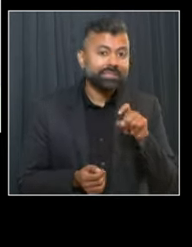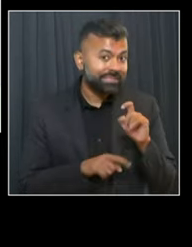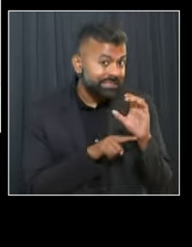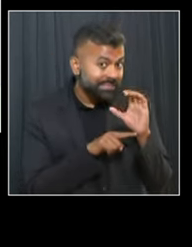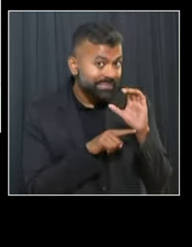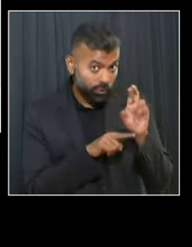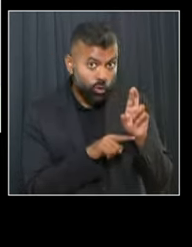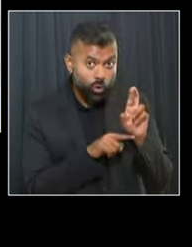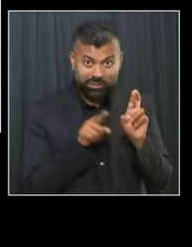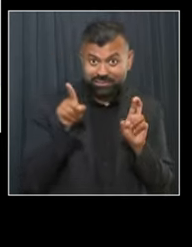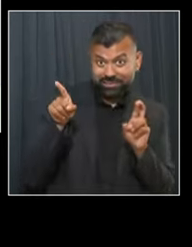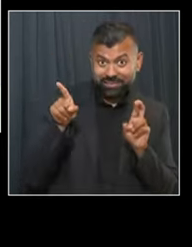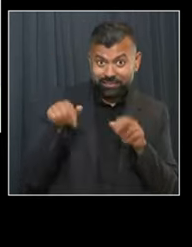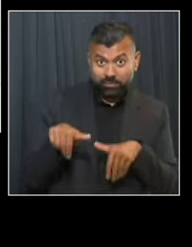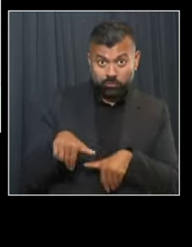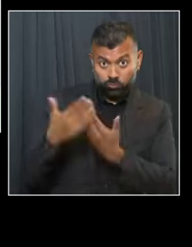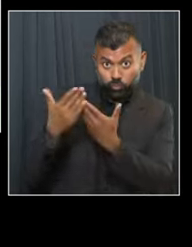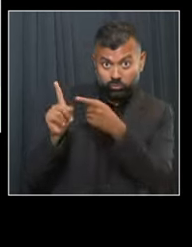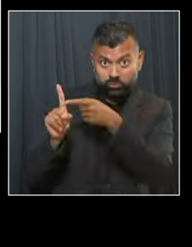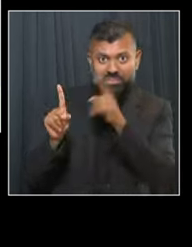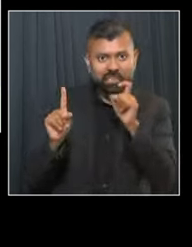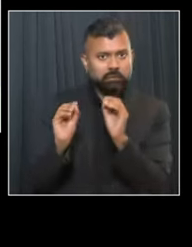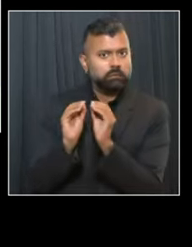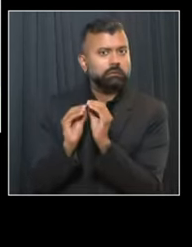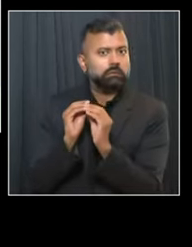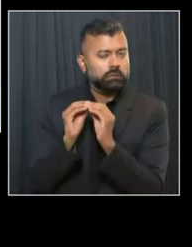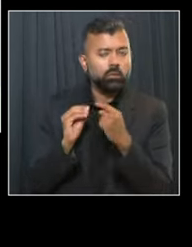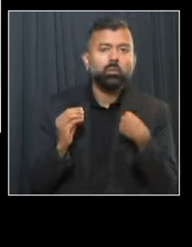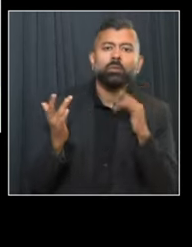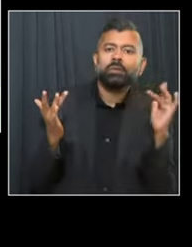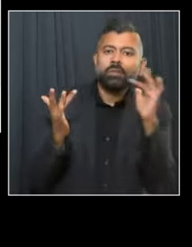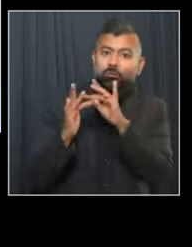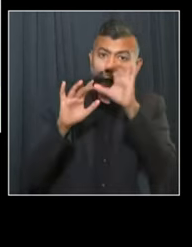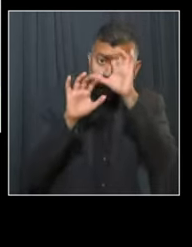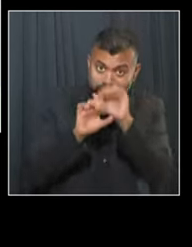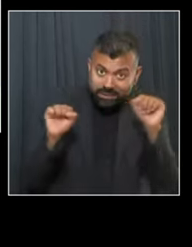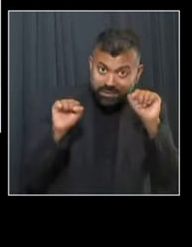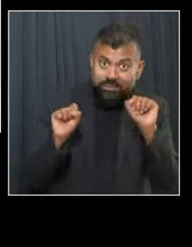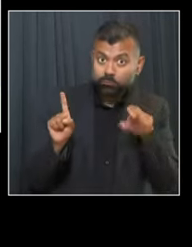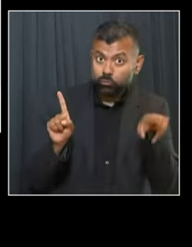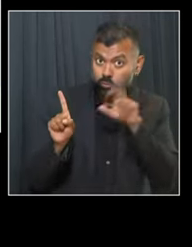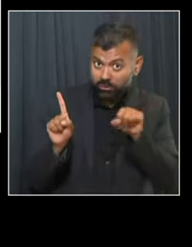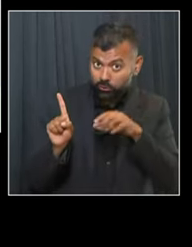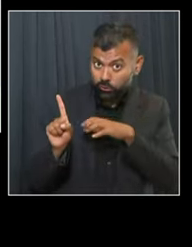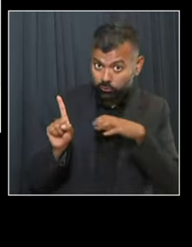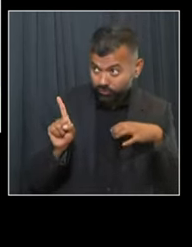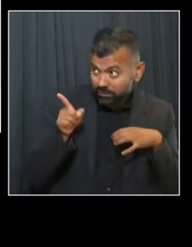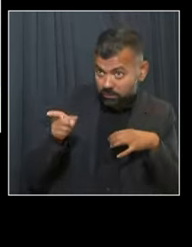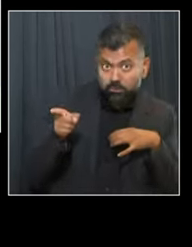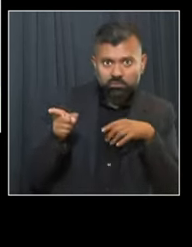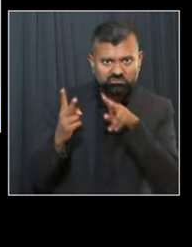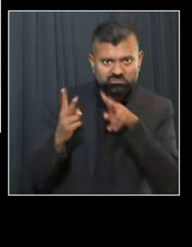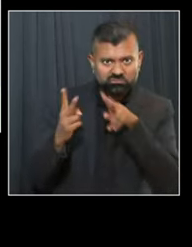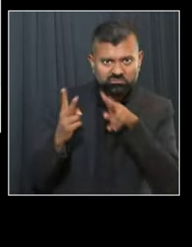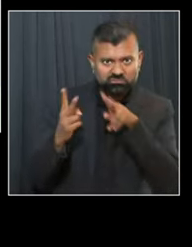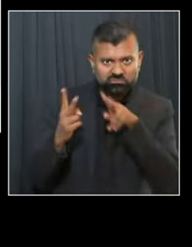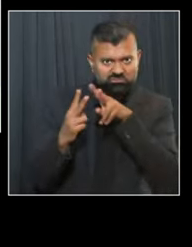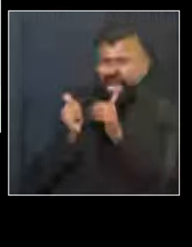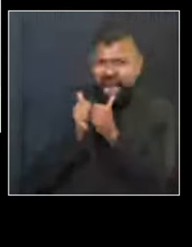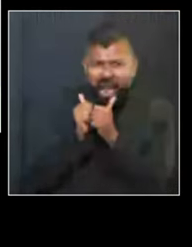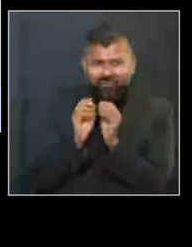asking the Congress to fix it in all caps immediately. During this process, we knew recess was coming April